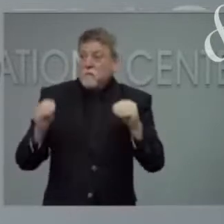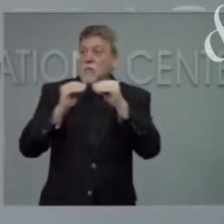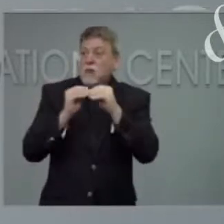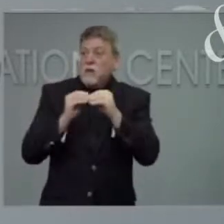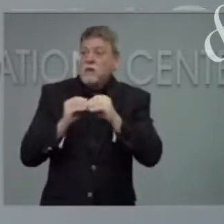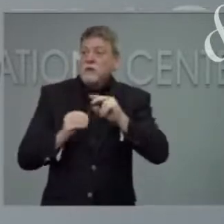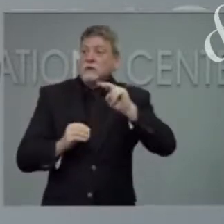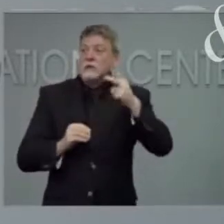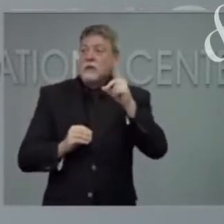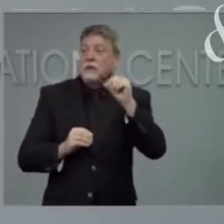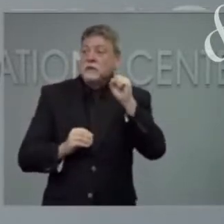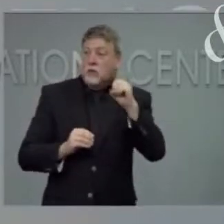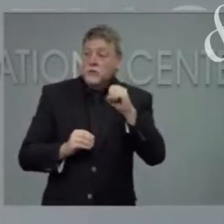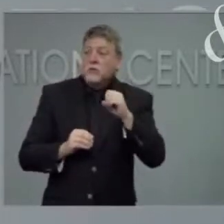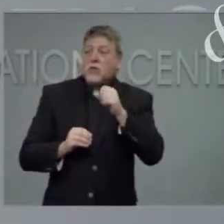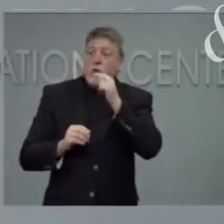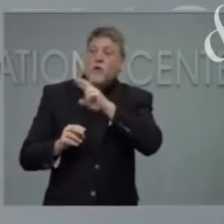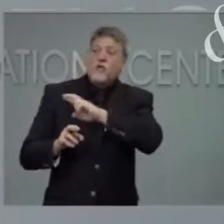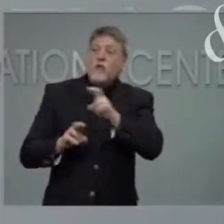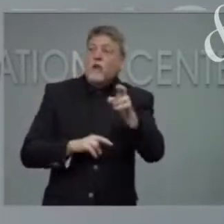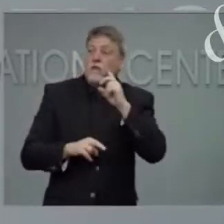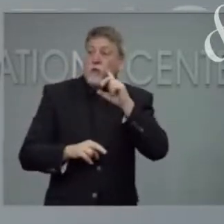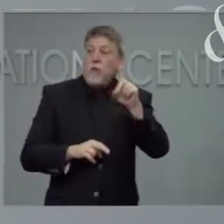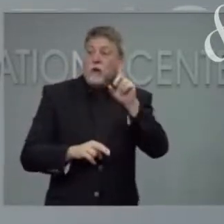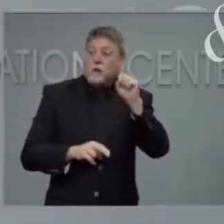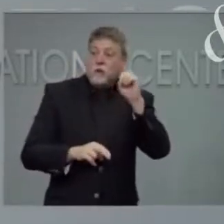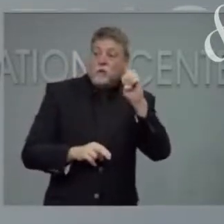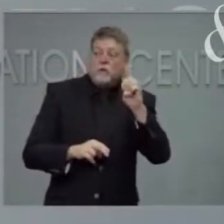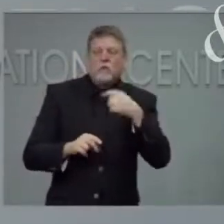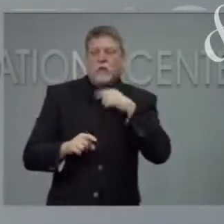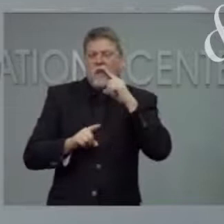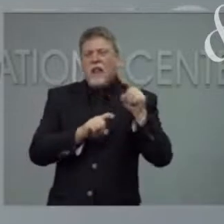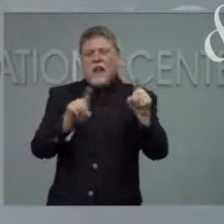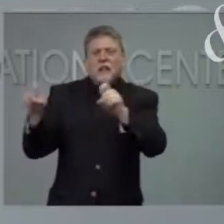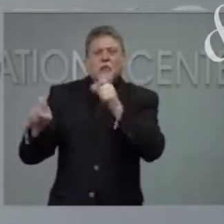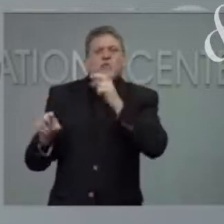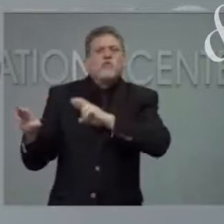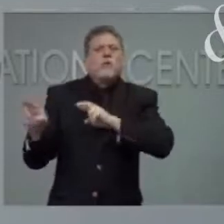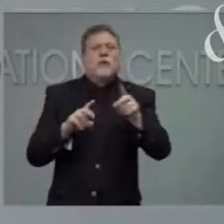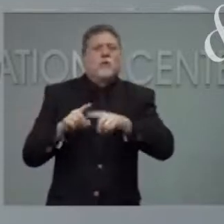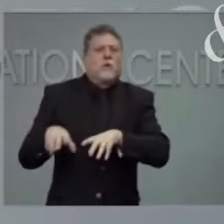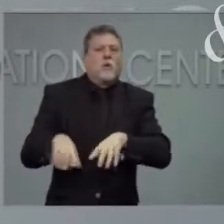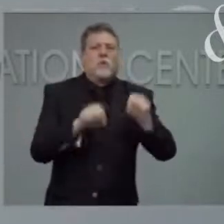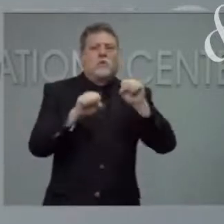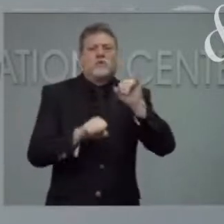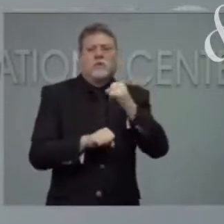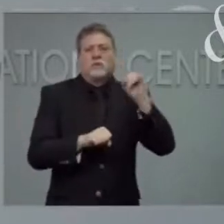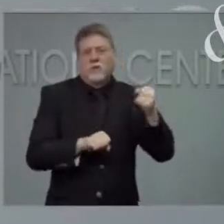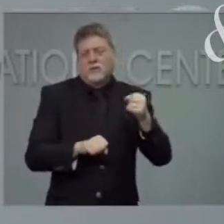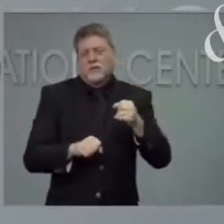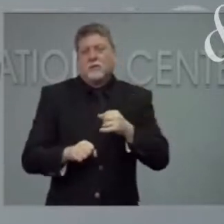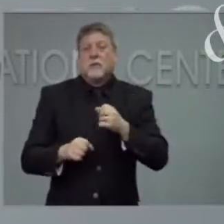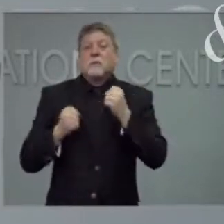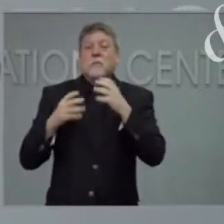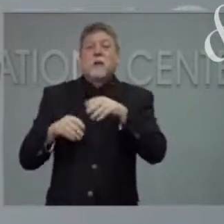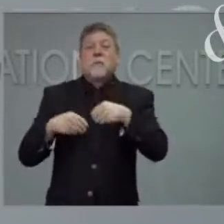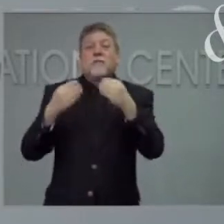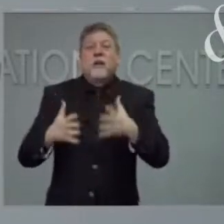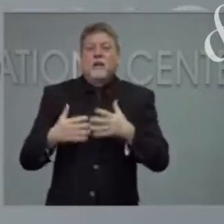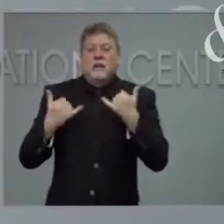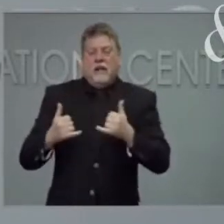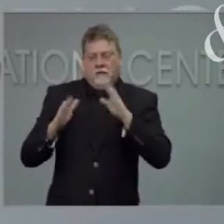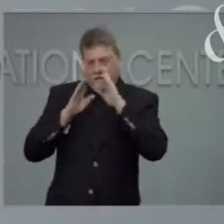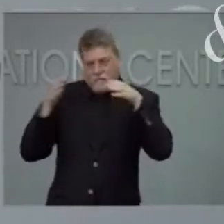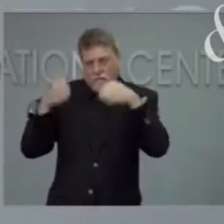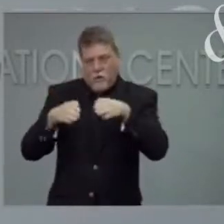vaccine, who's ready to do one of these 1-dose vaccine events. And as I mentioned, there many providers raised their hand. We're